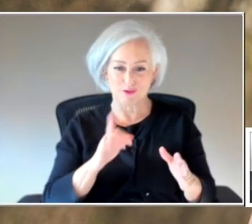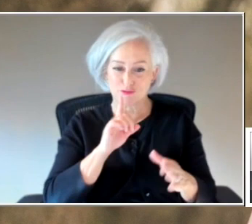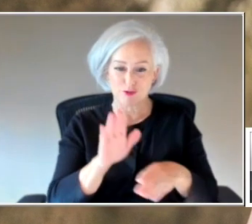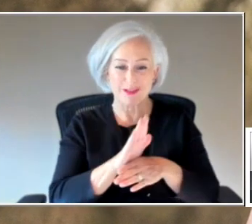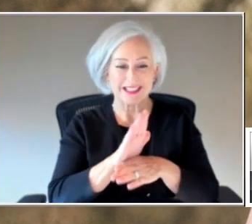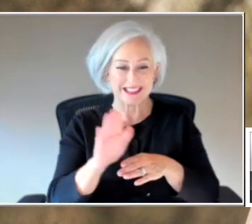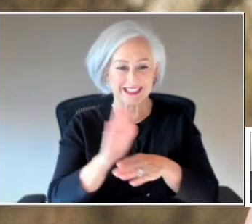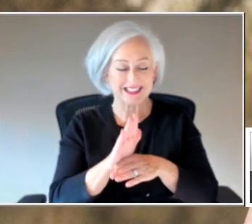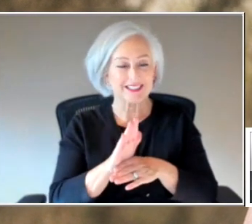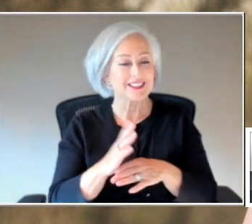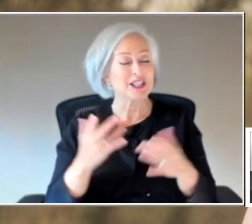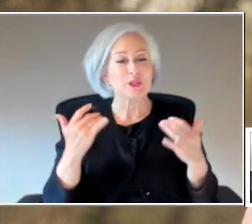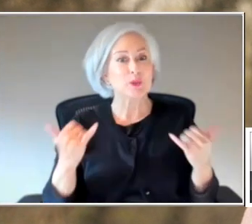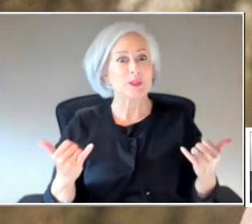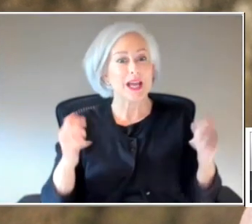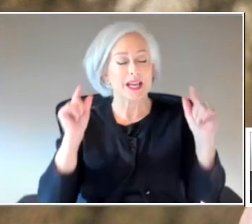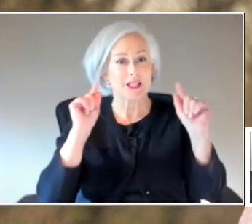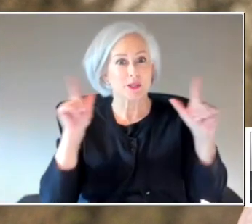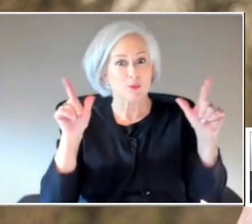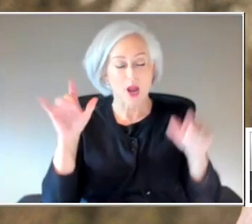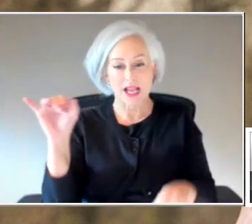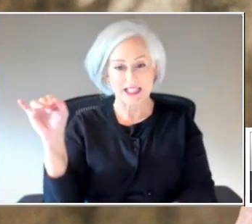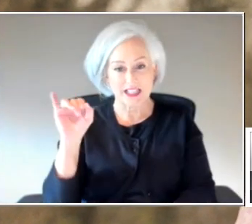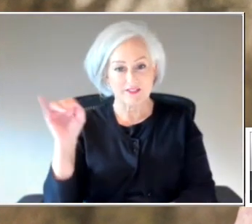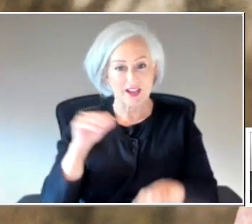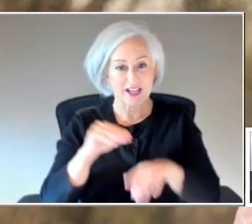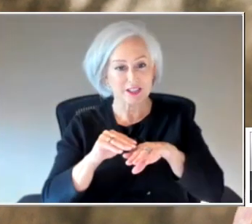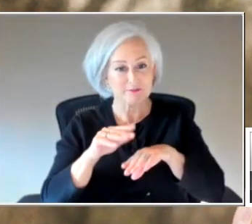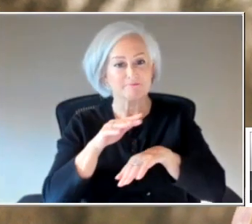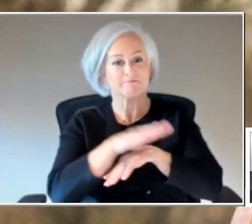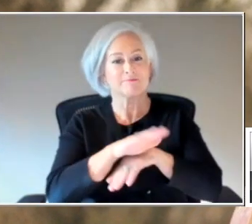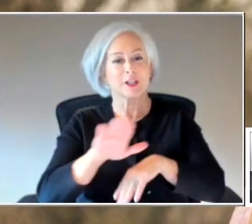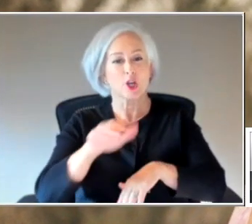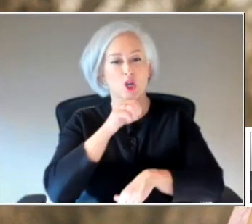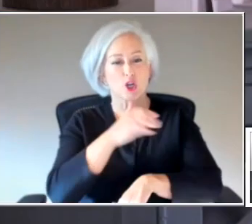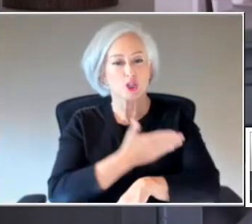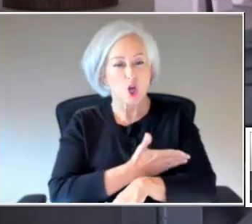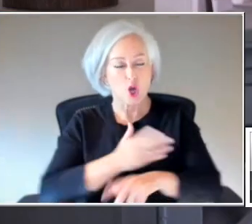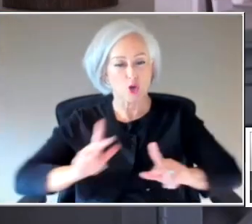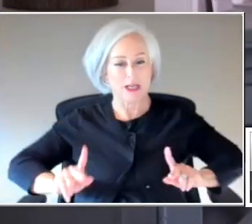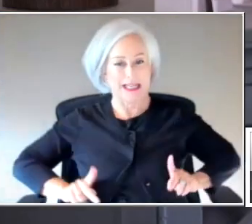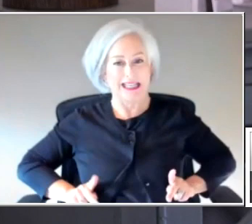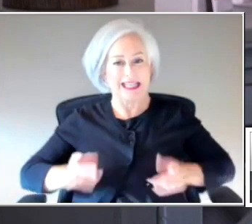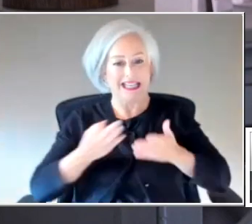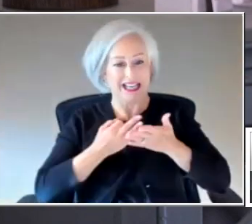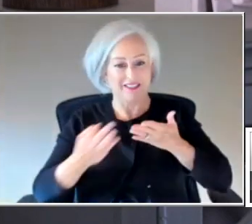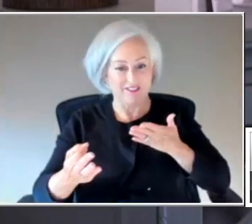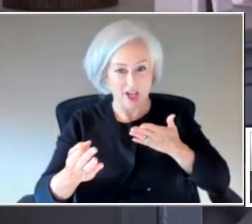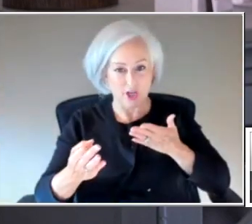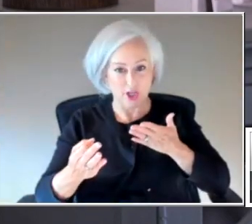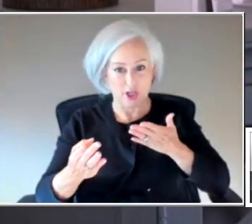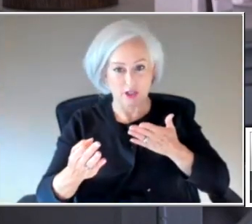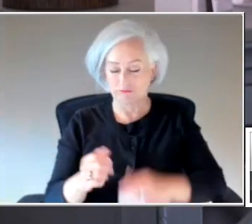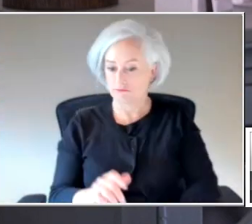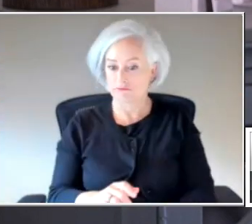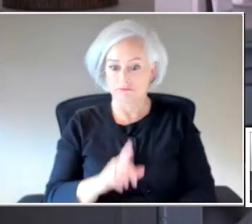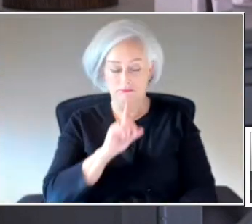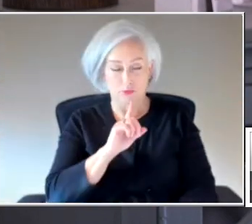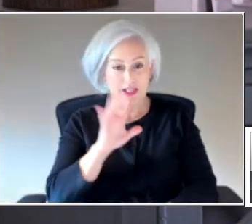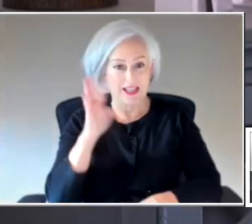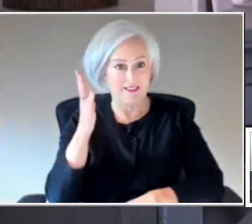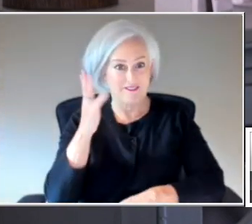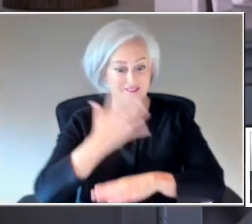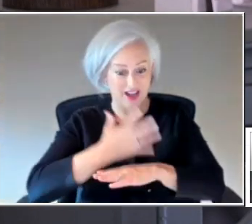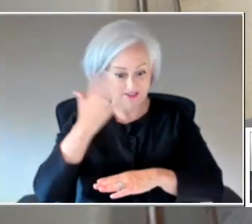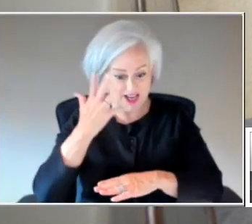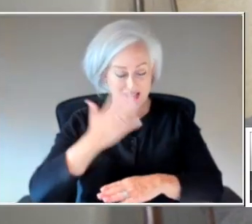a surprise infection sent Stacey Lubrecht's daughter into kidney failure. So all in a matter of 5 days, my world was turned upside